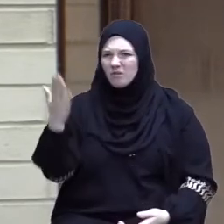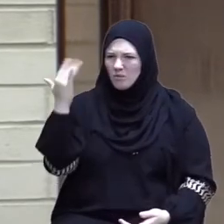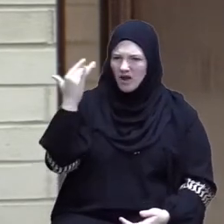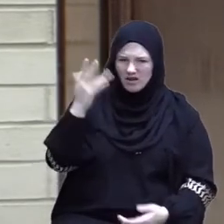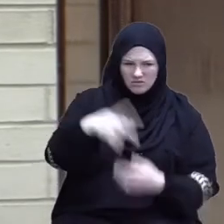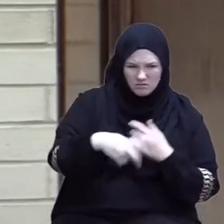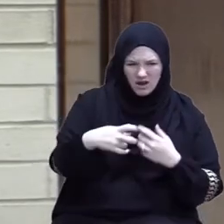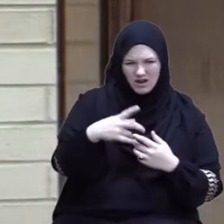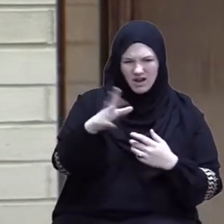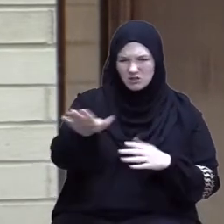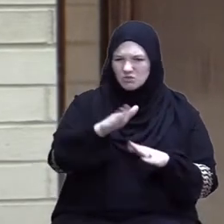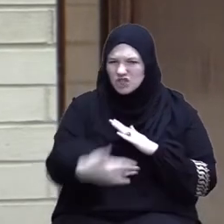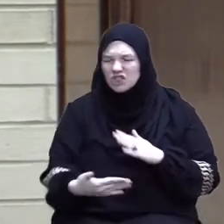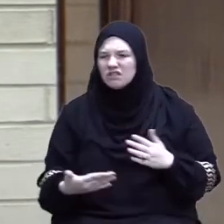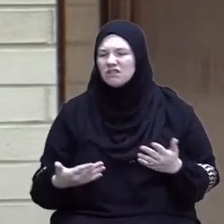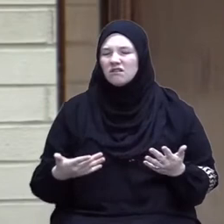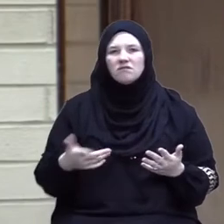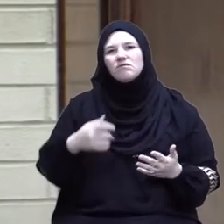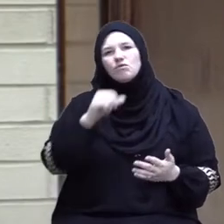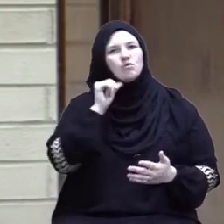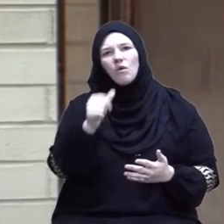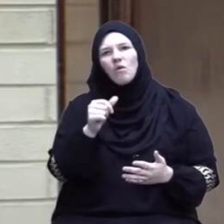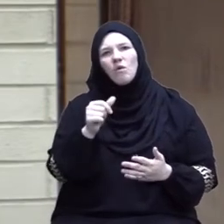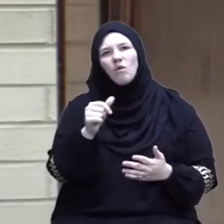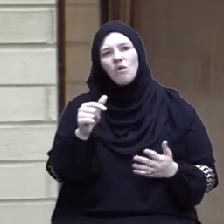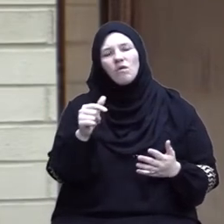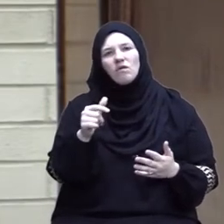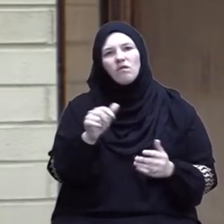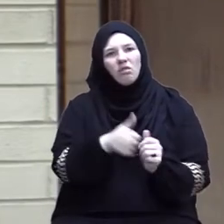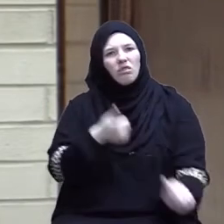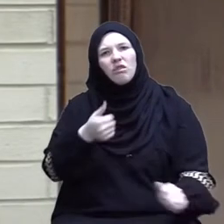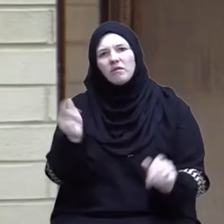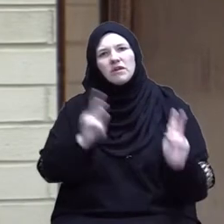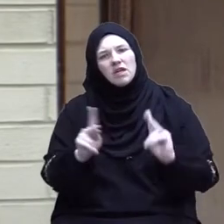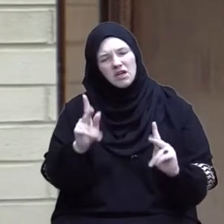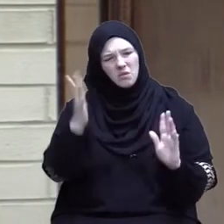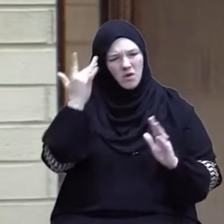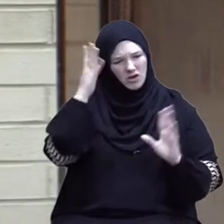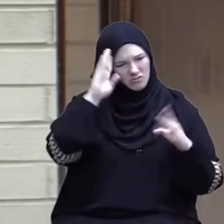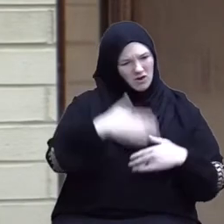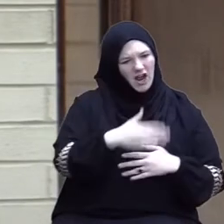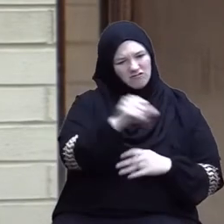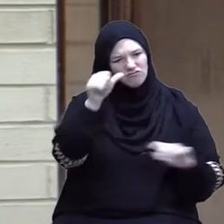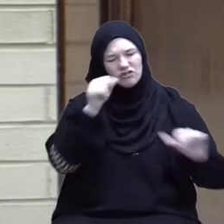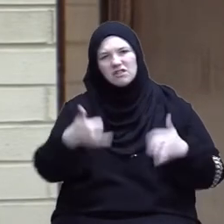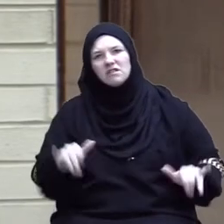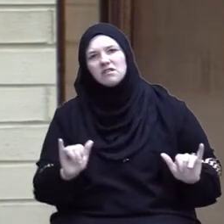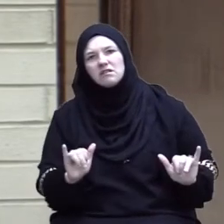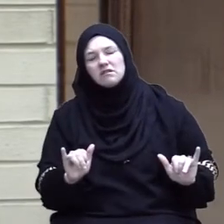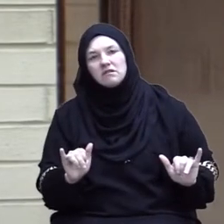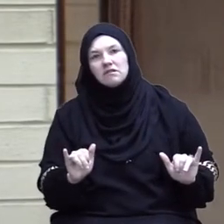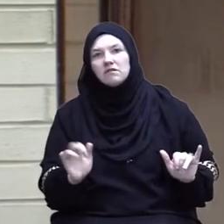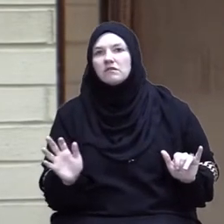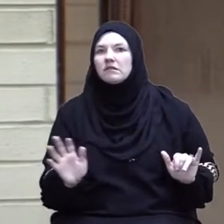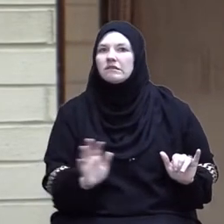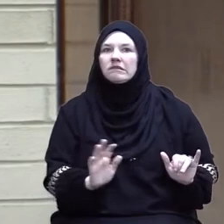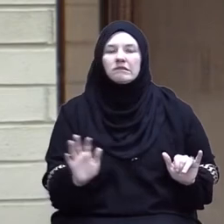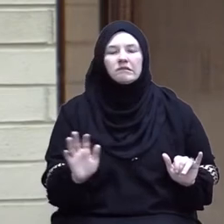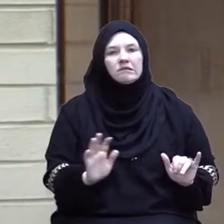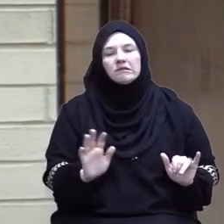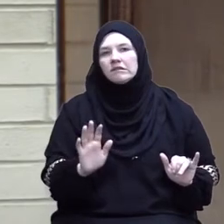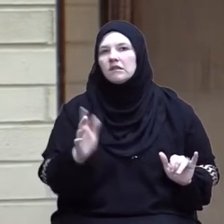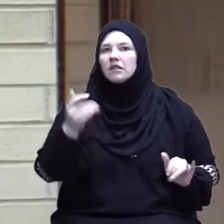and you are an adulterer? How come you pray and you drink? How come you pray?" The masjid is a